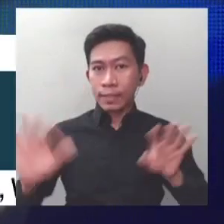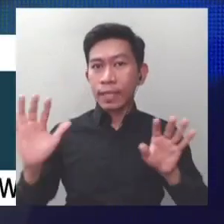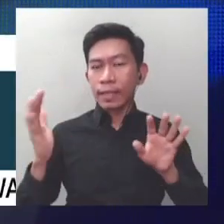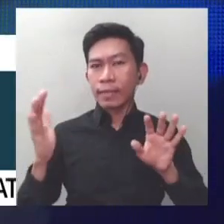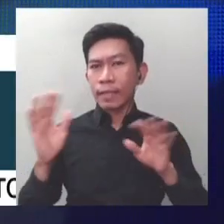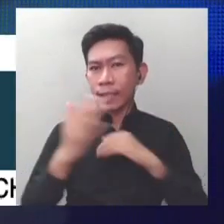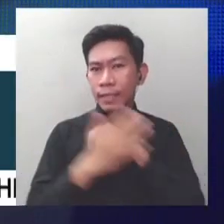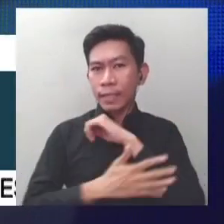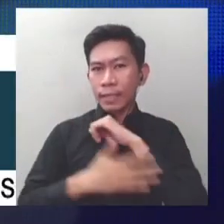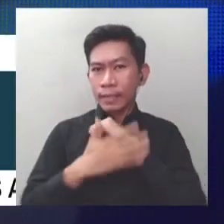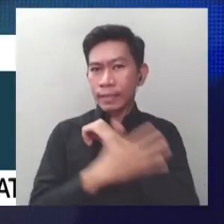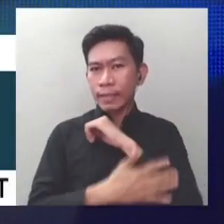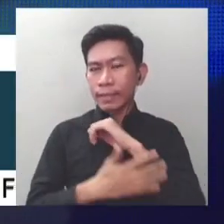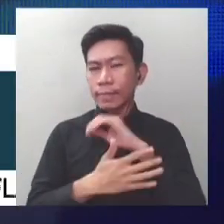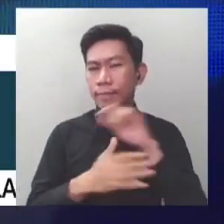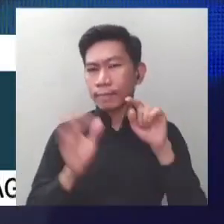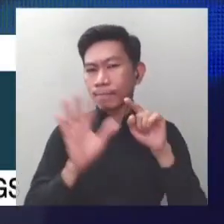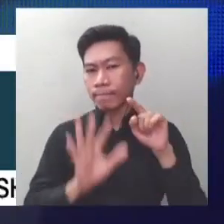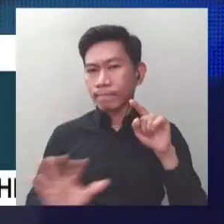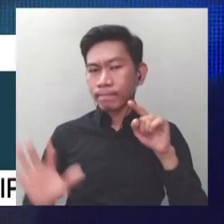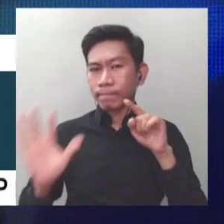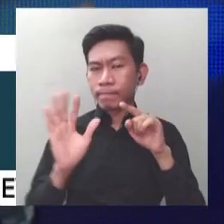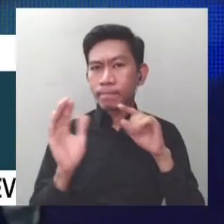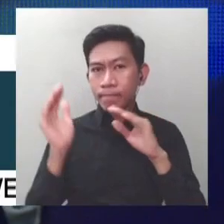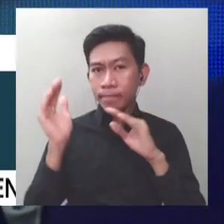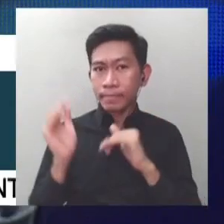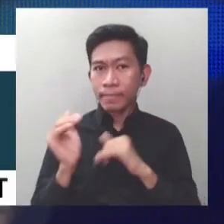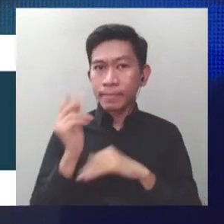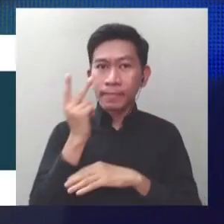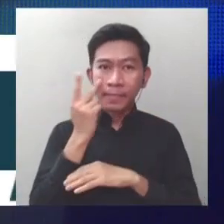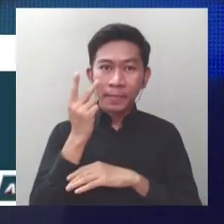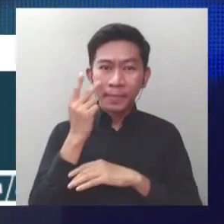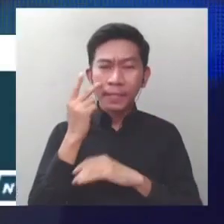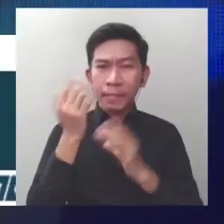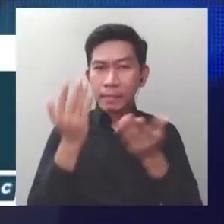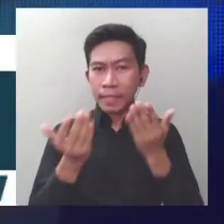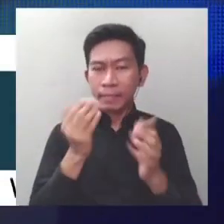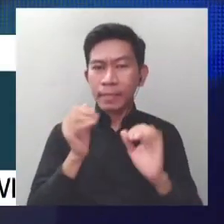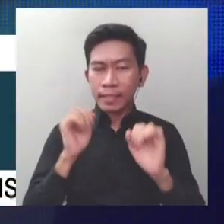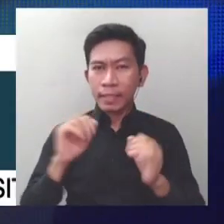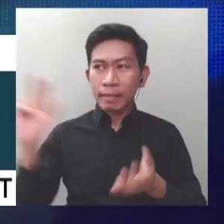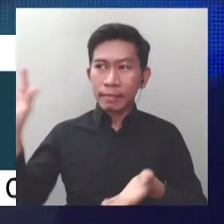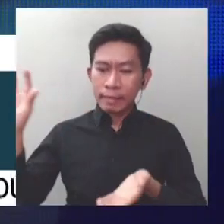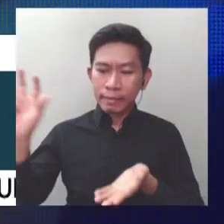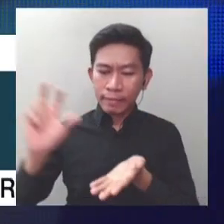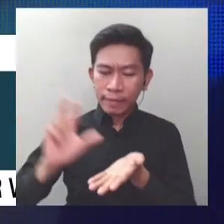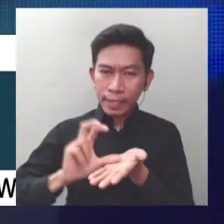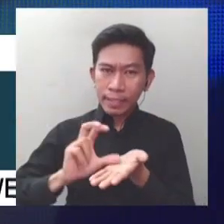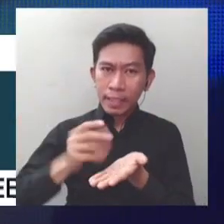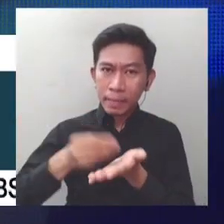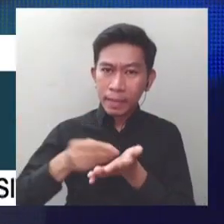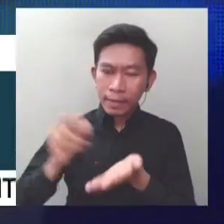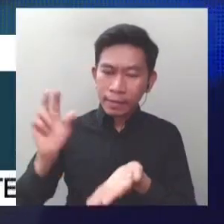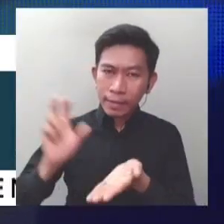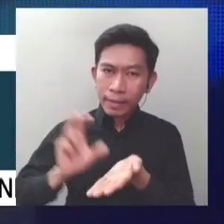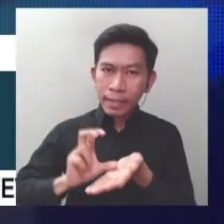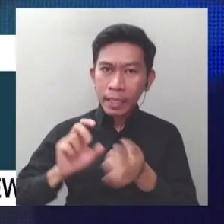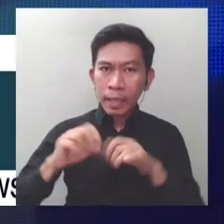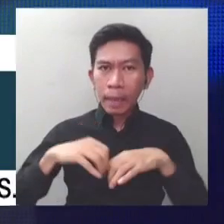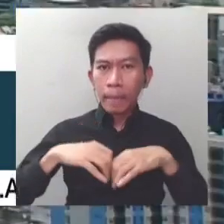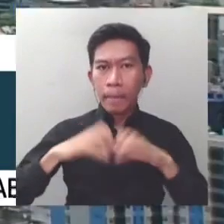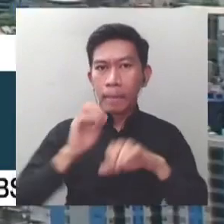that maybe they should invest in the Philippines to reduce the trade